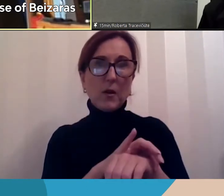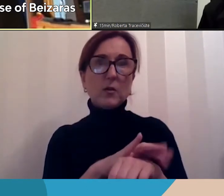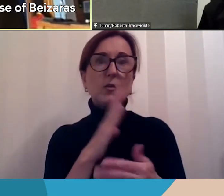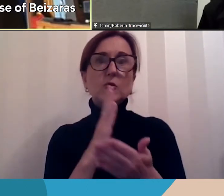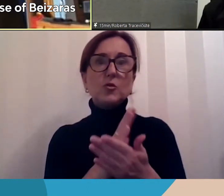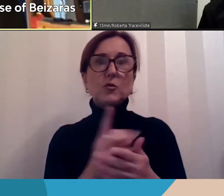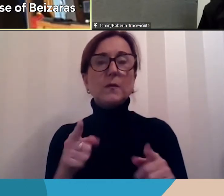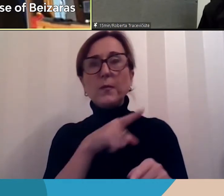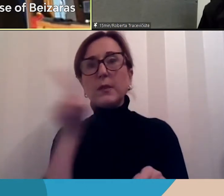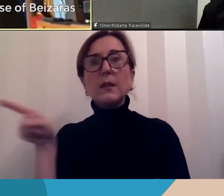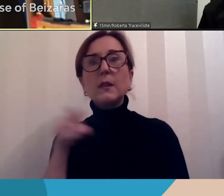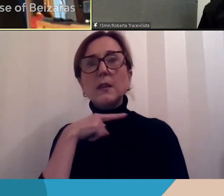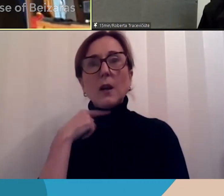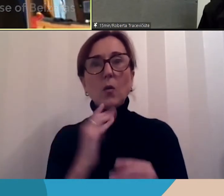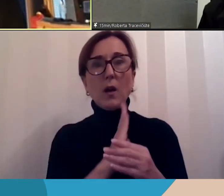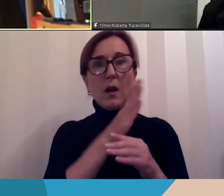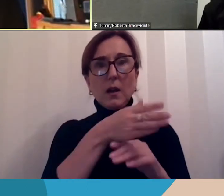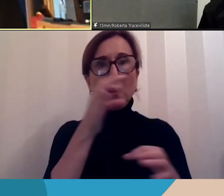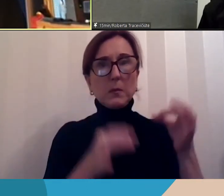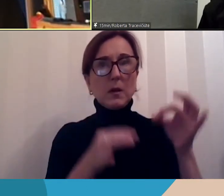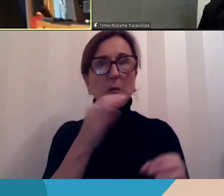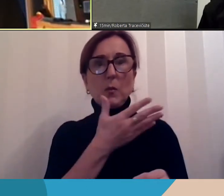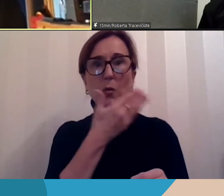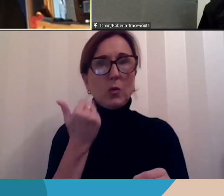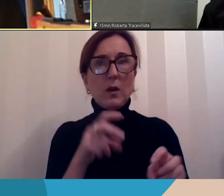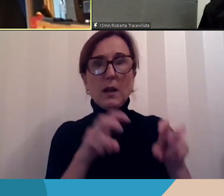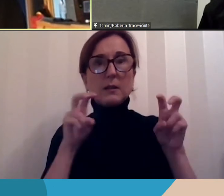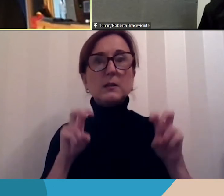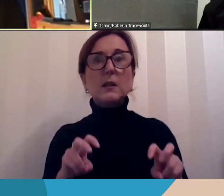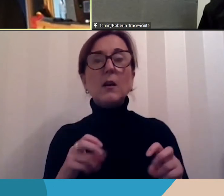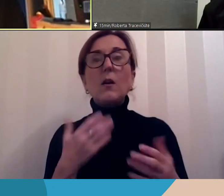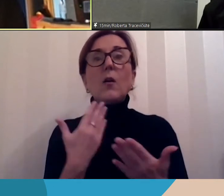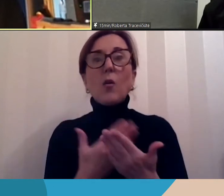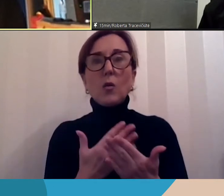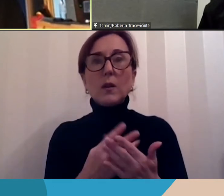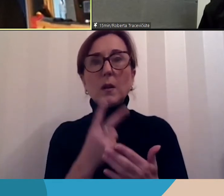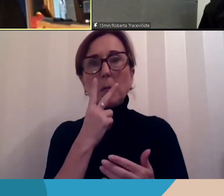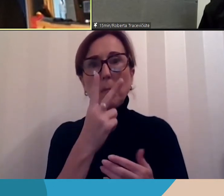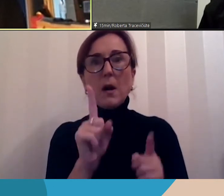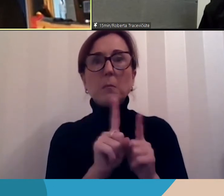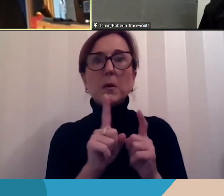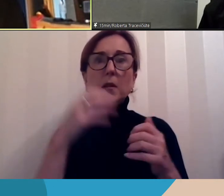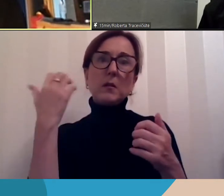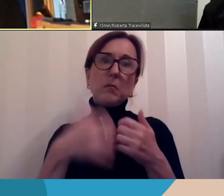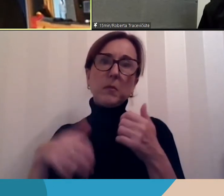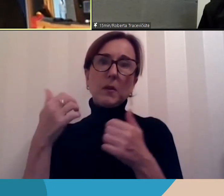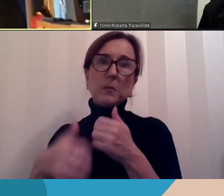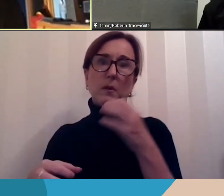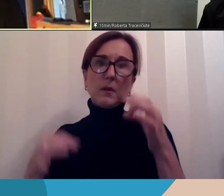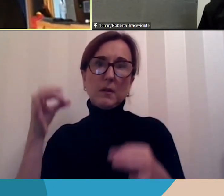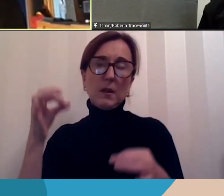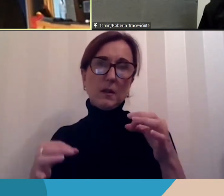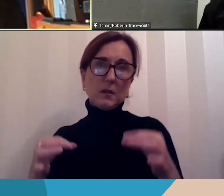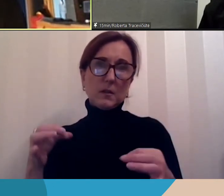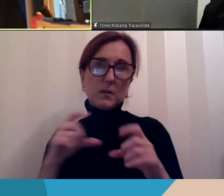believe that these figures are distorted. They are not correct. People do not report hate crimes